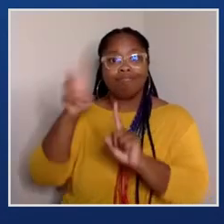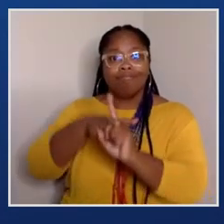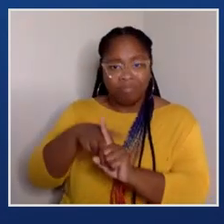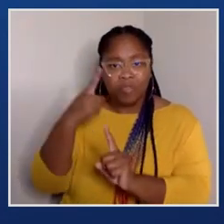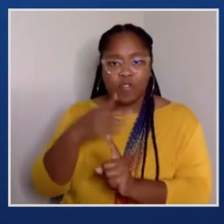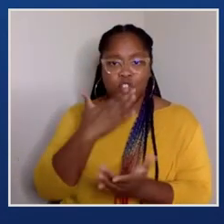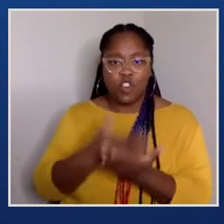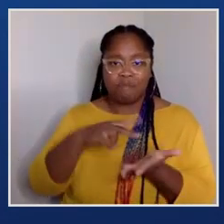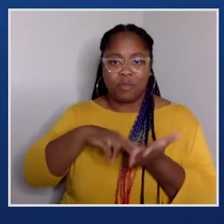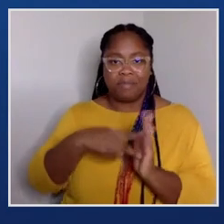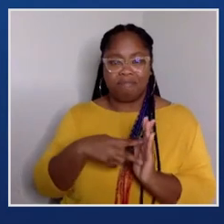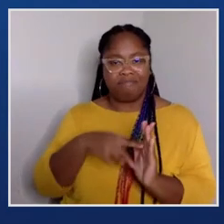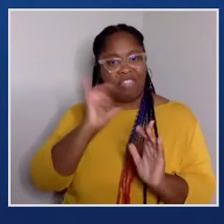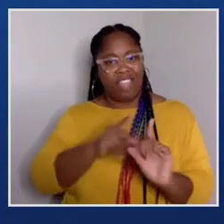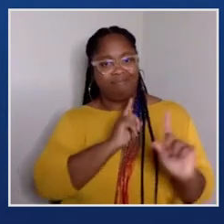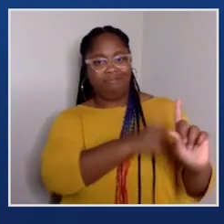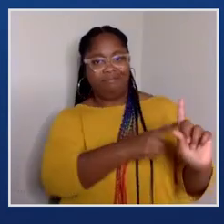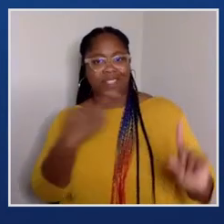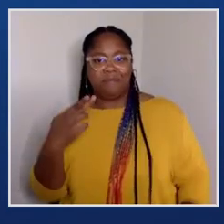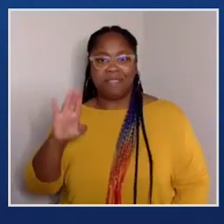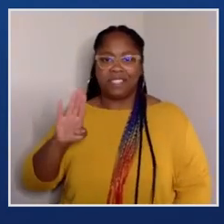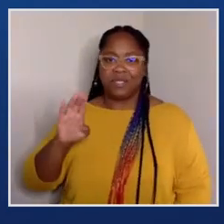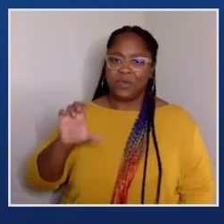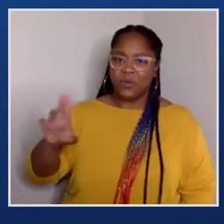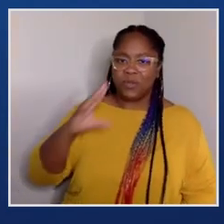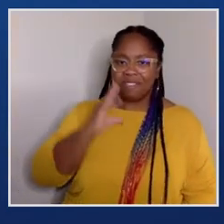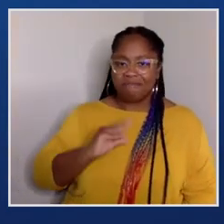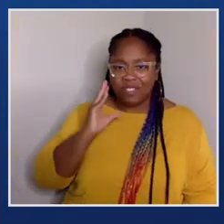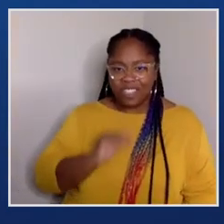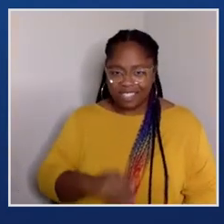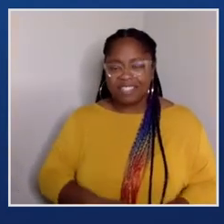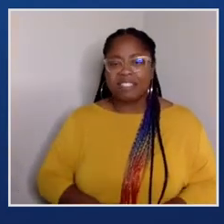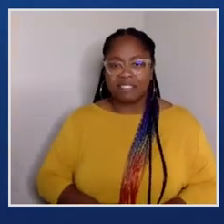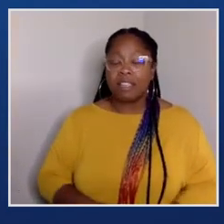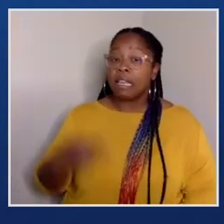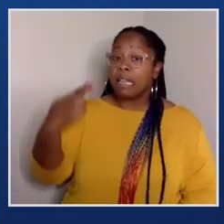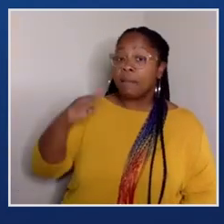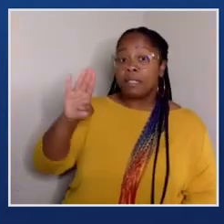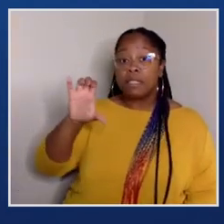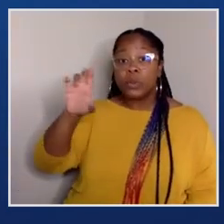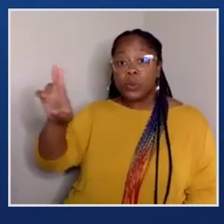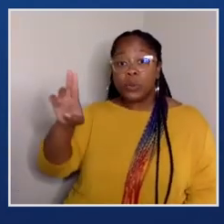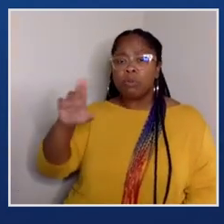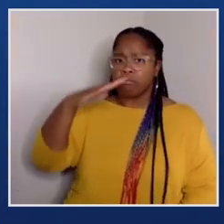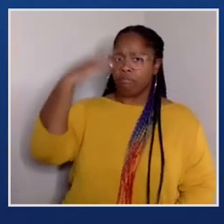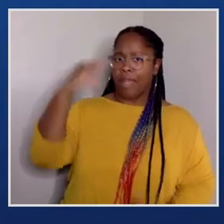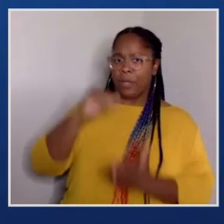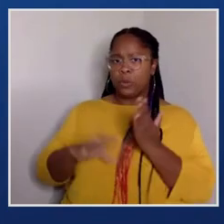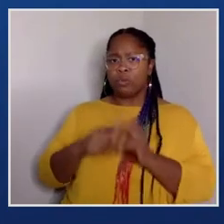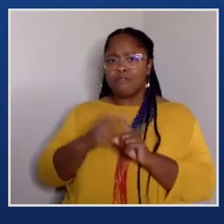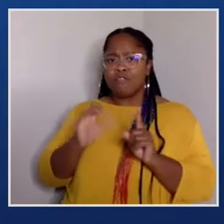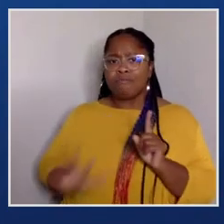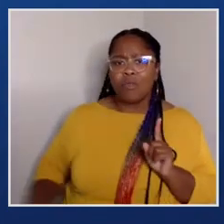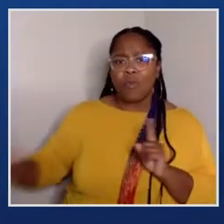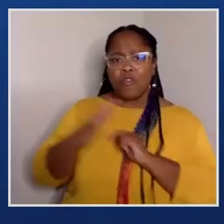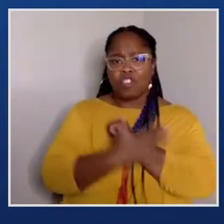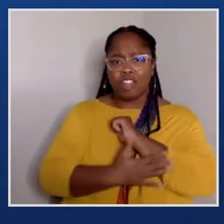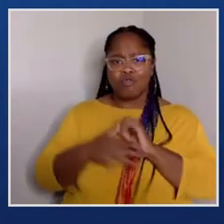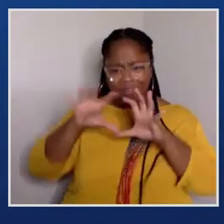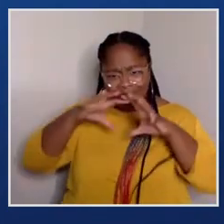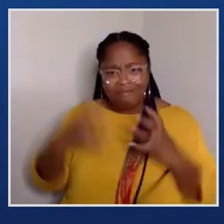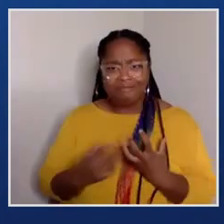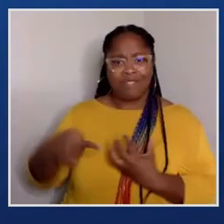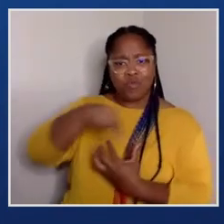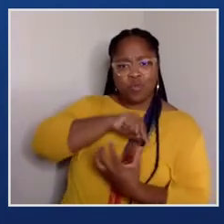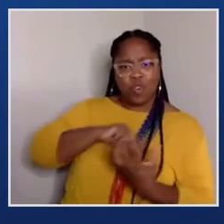That's the essence of the HBCU experience. HBCUs, where Black students from around the country and around the world